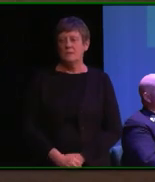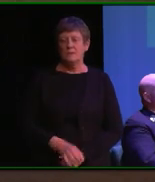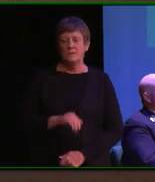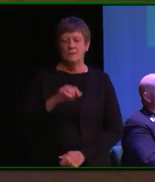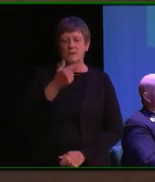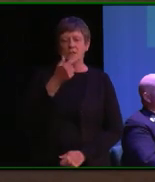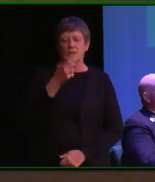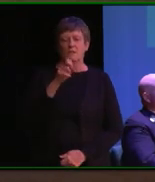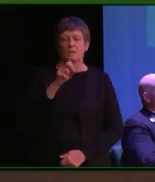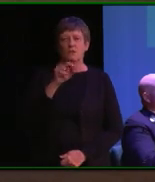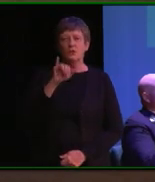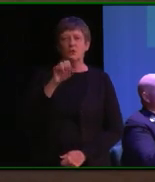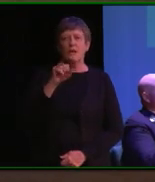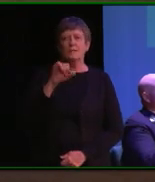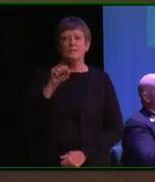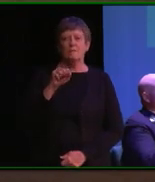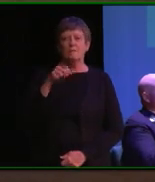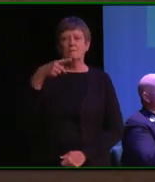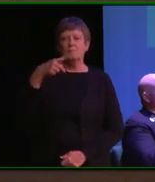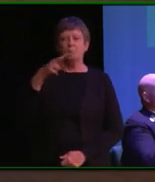Genesis Price.